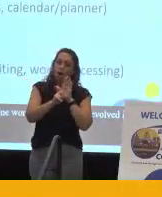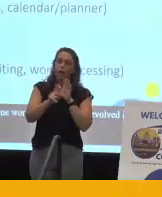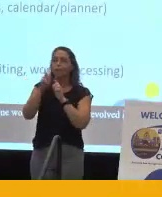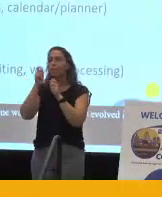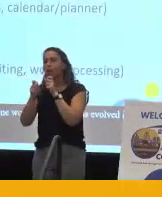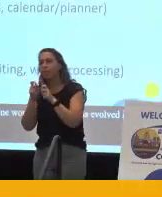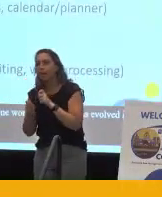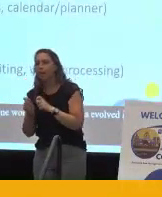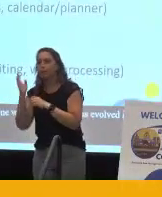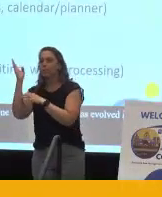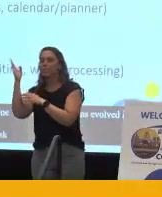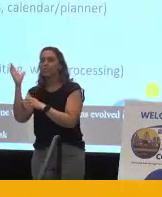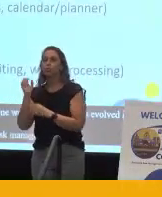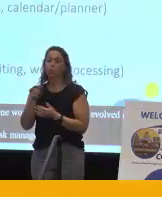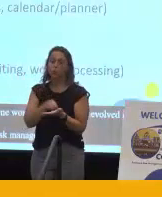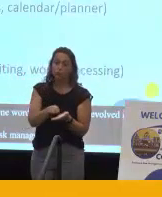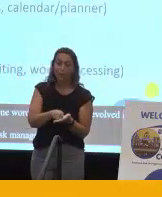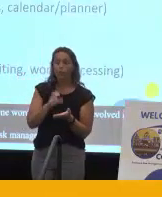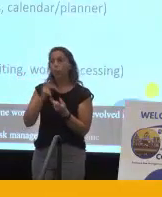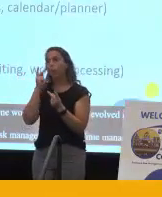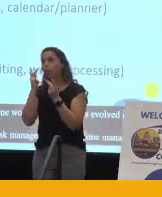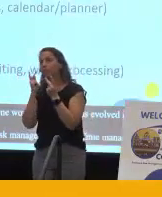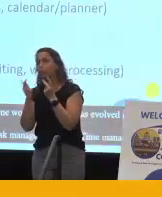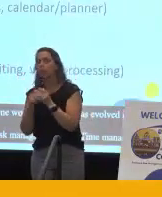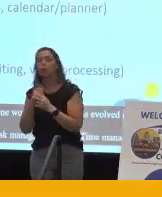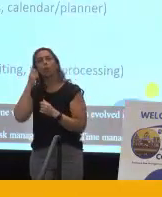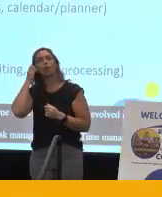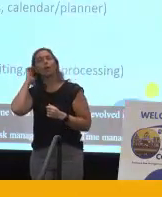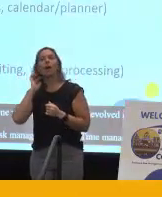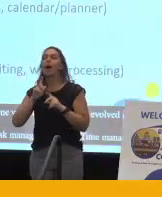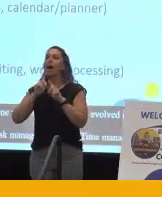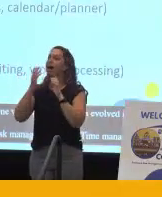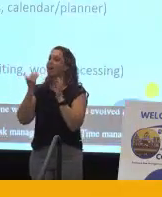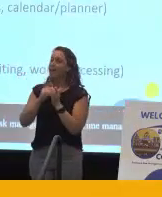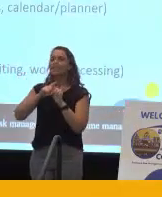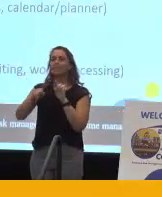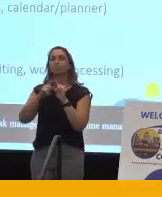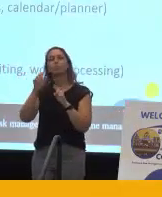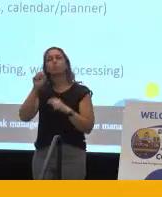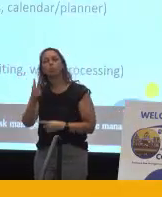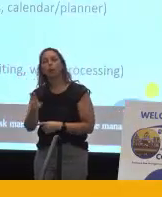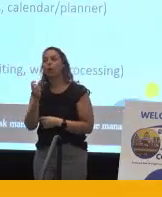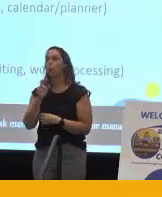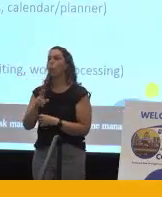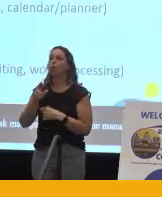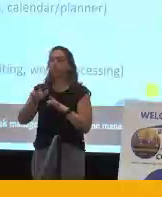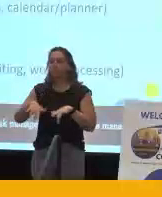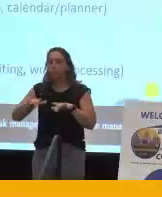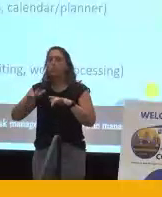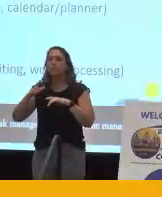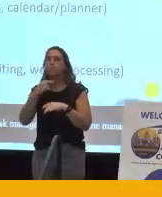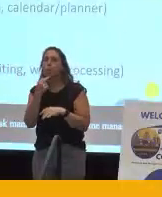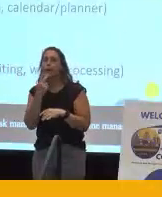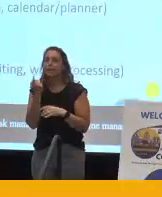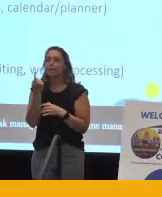the presentation. So it's either written or visual. Again, different software or some digital voice recorders, something